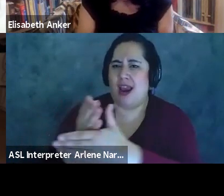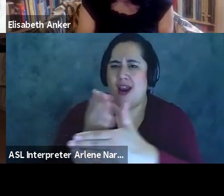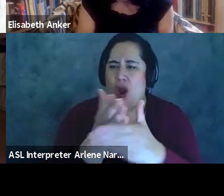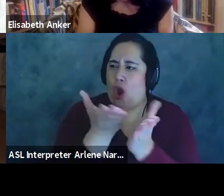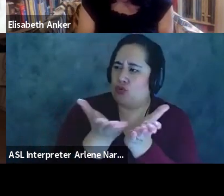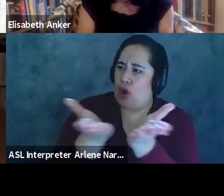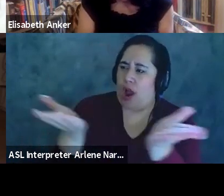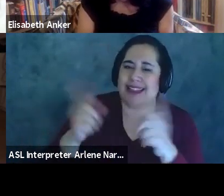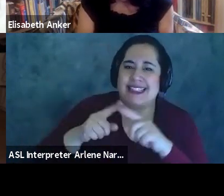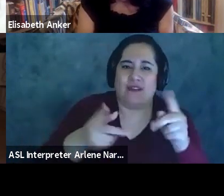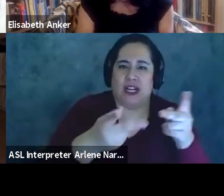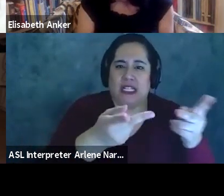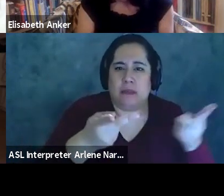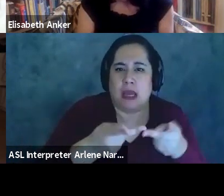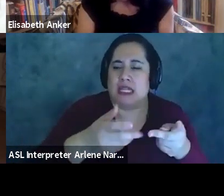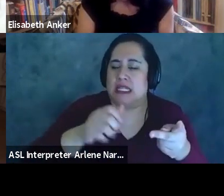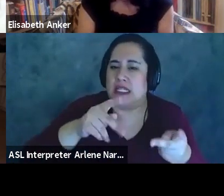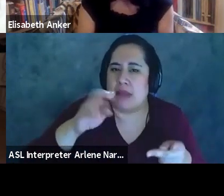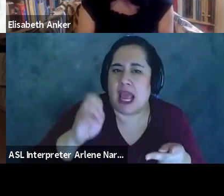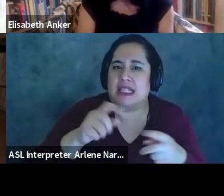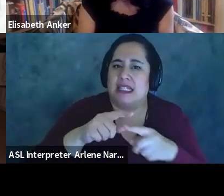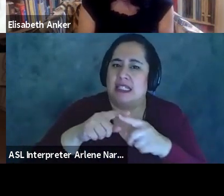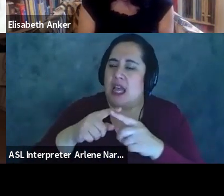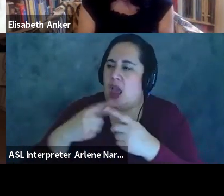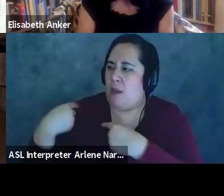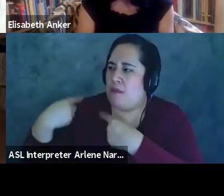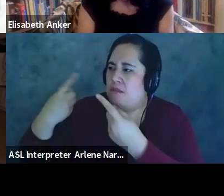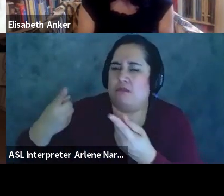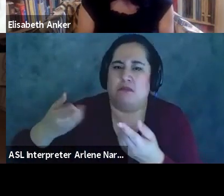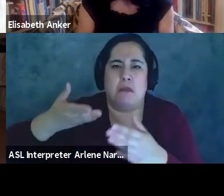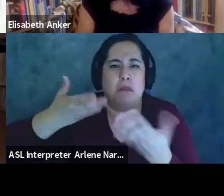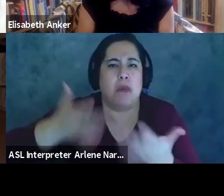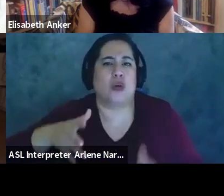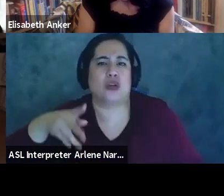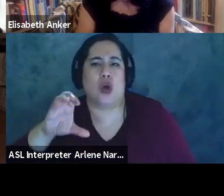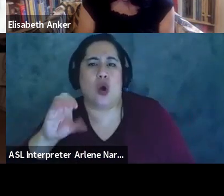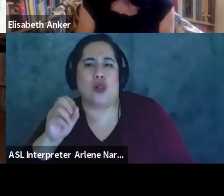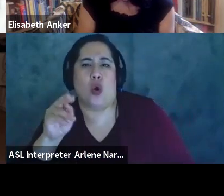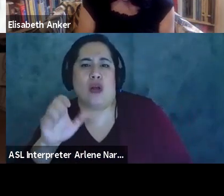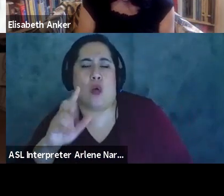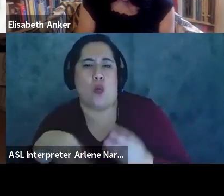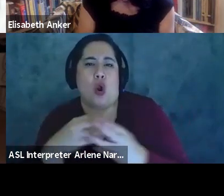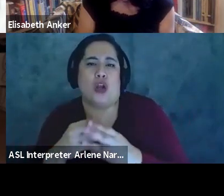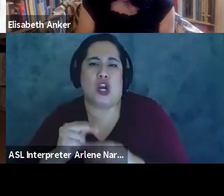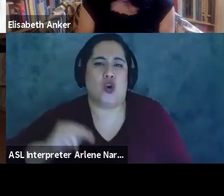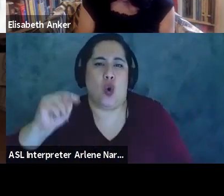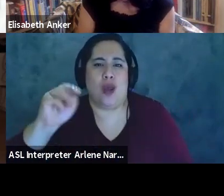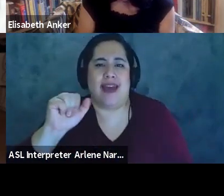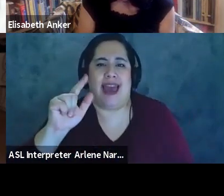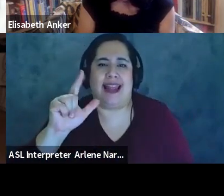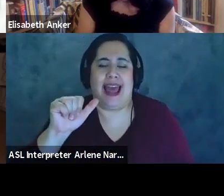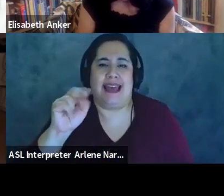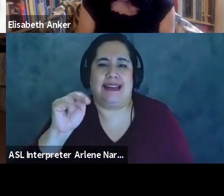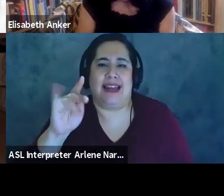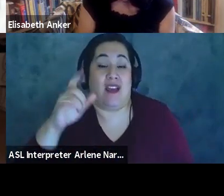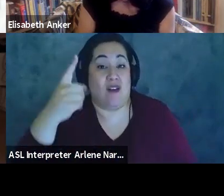across different spaces, across the post-colonial world and the North Atlantic. And that also, again, thinking from